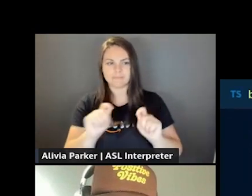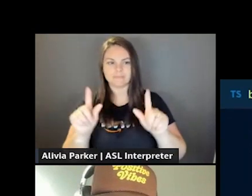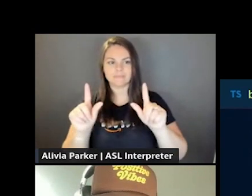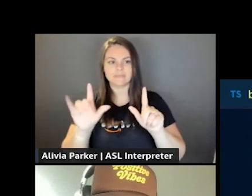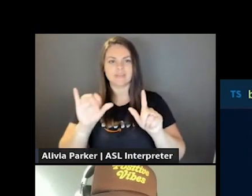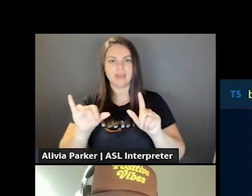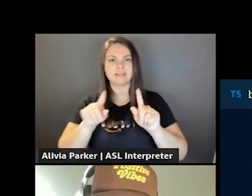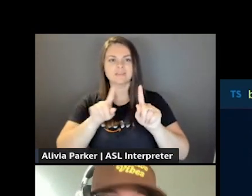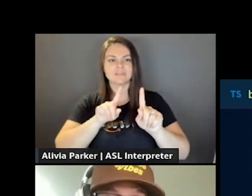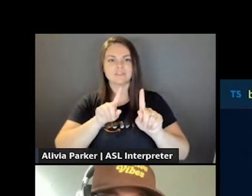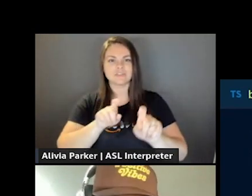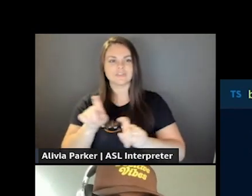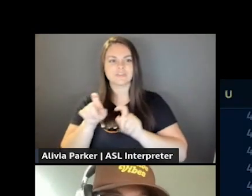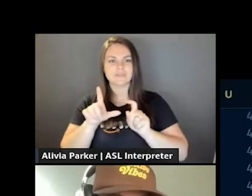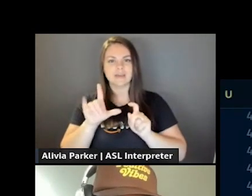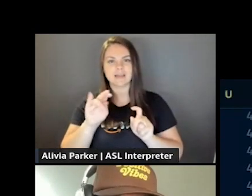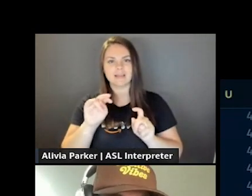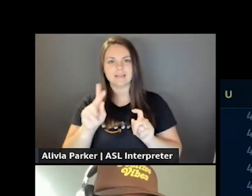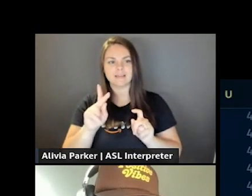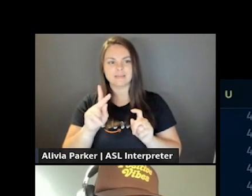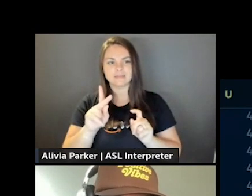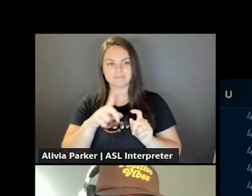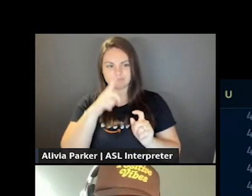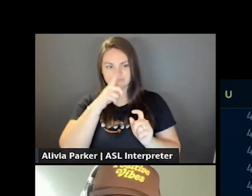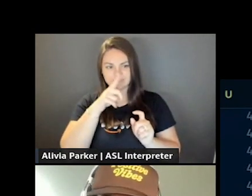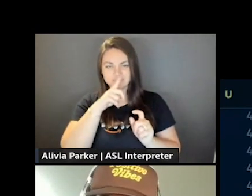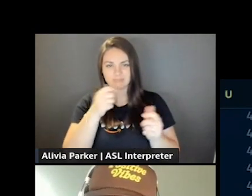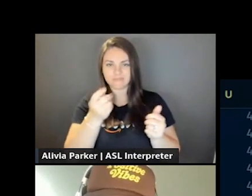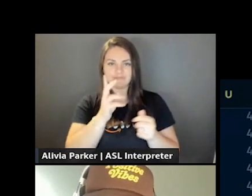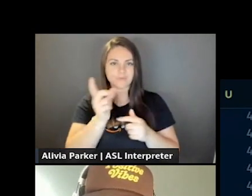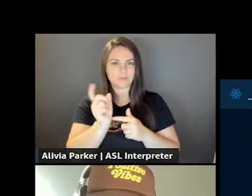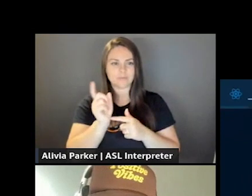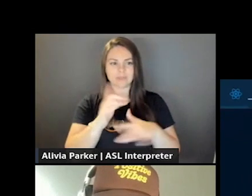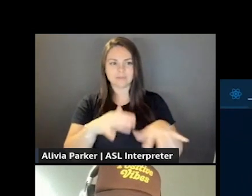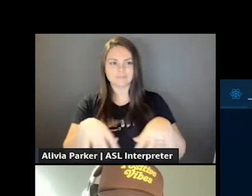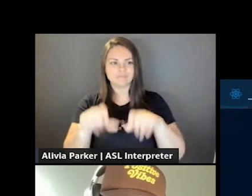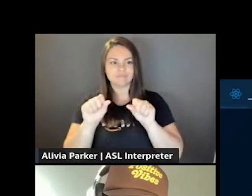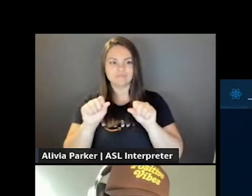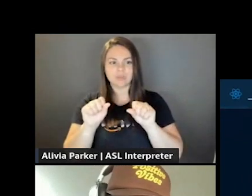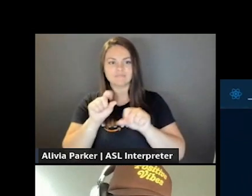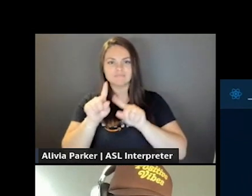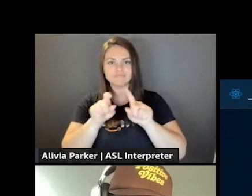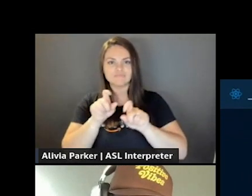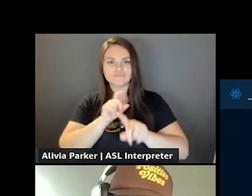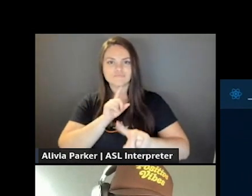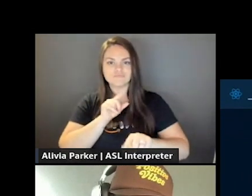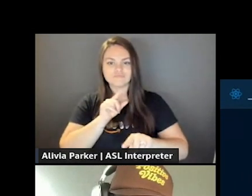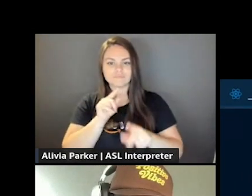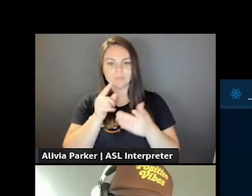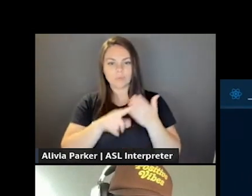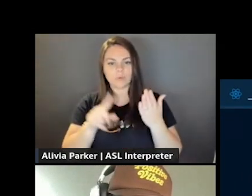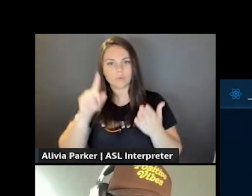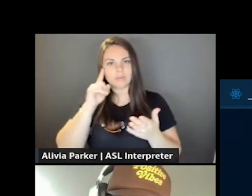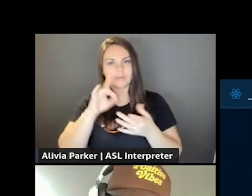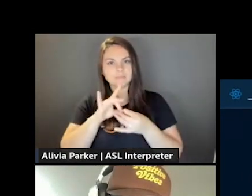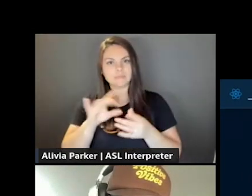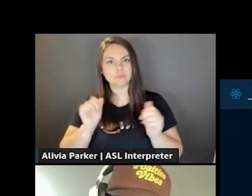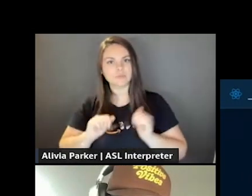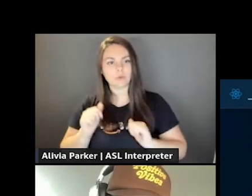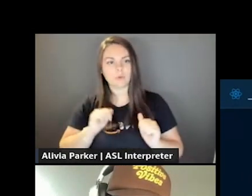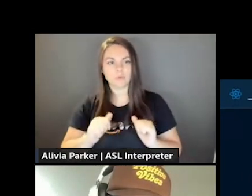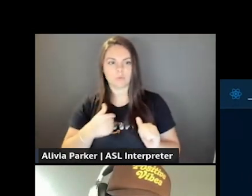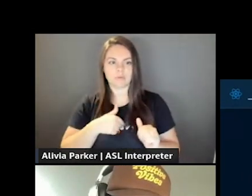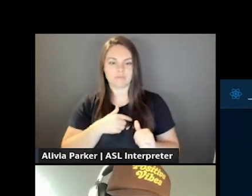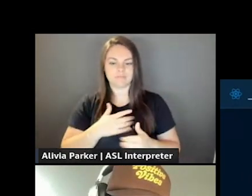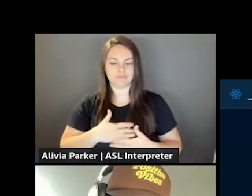link? If you could take a few minutes to take a survey on what you think about the show, we'd appreciate it to help us kind of tune our content.